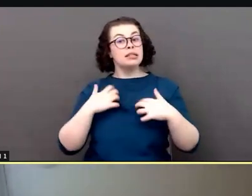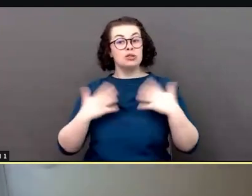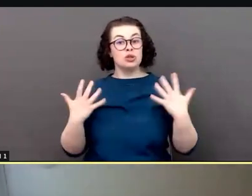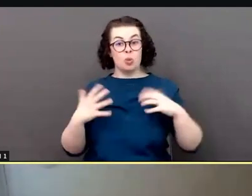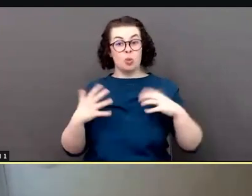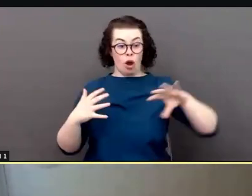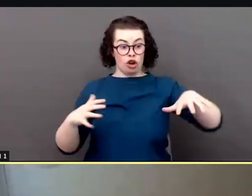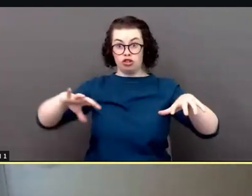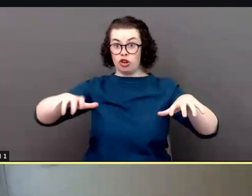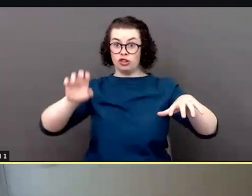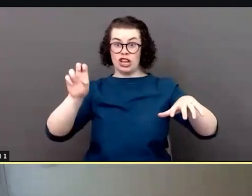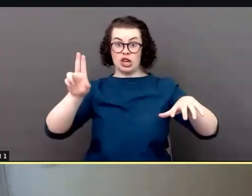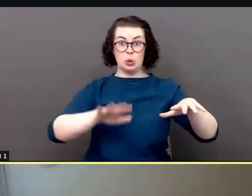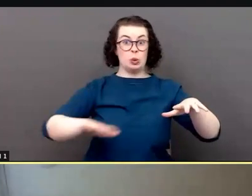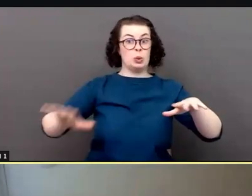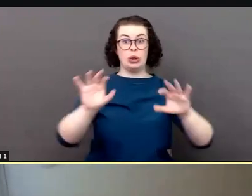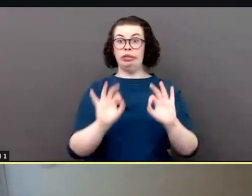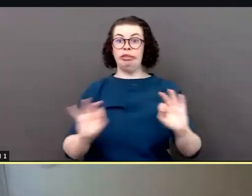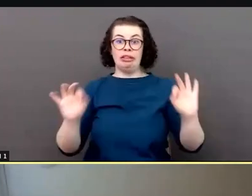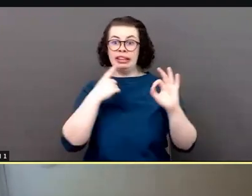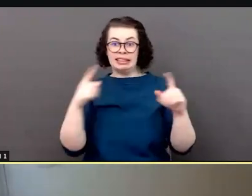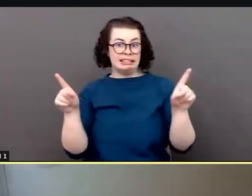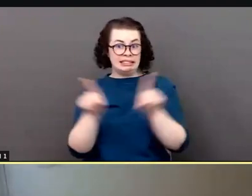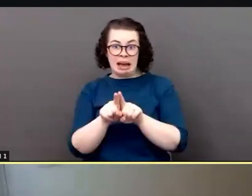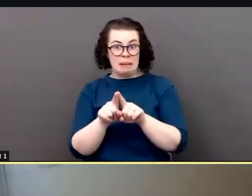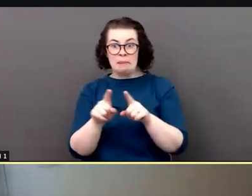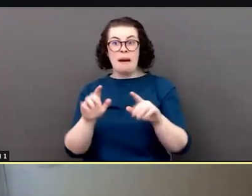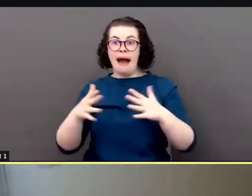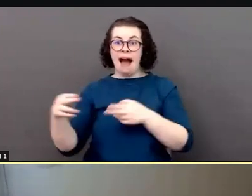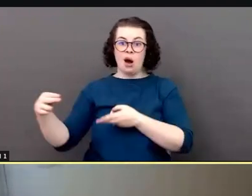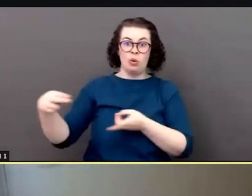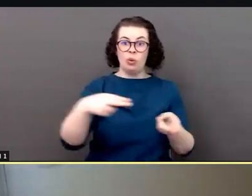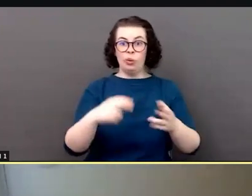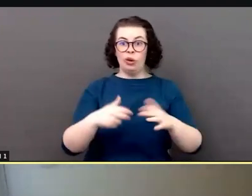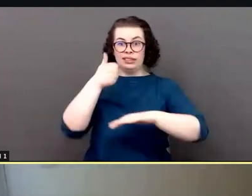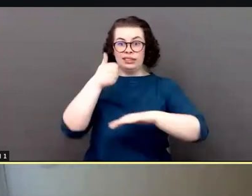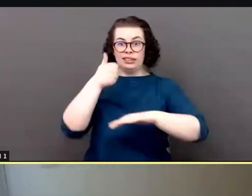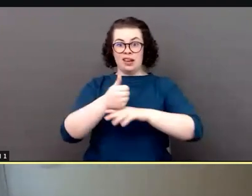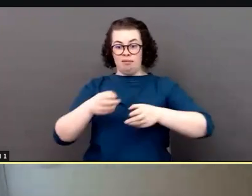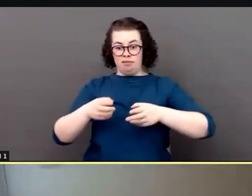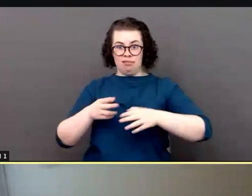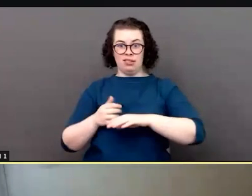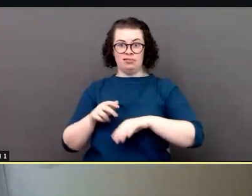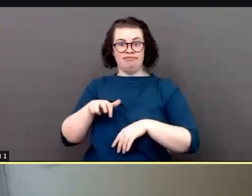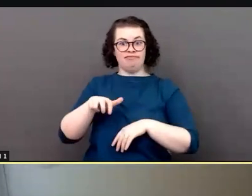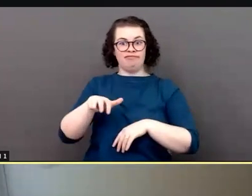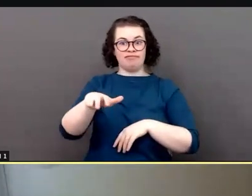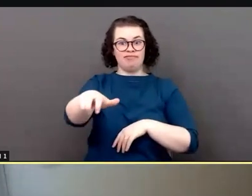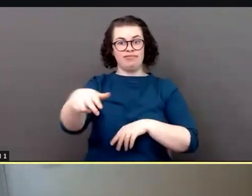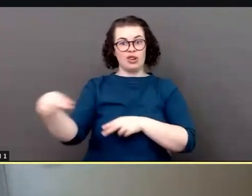Well, except maybe for Ireland and the UK. But otherwise, it's so